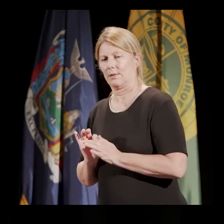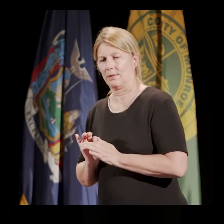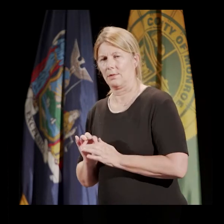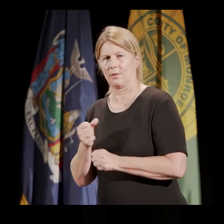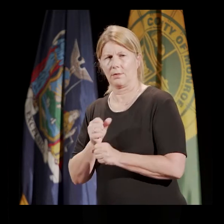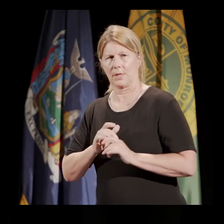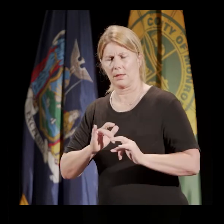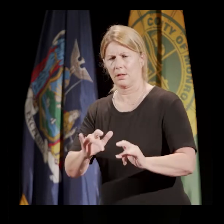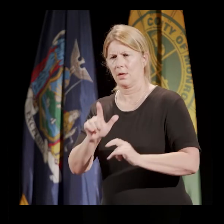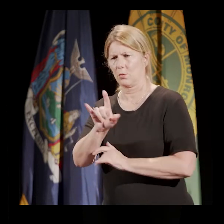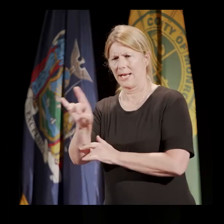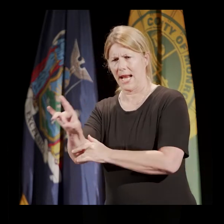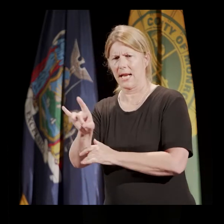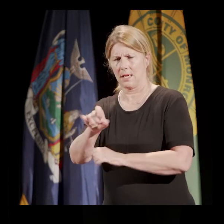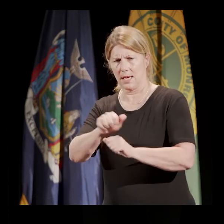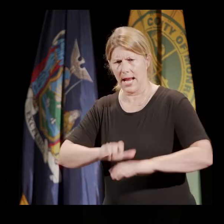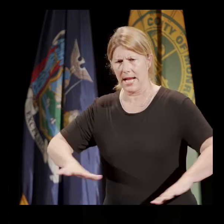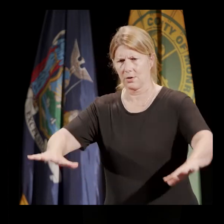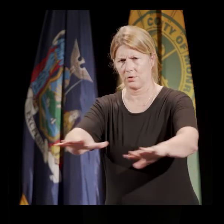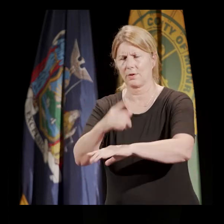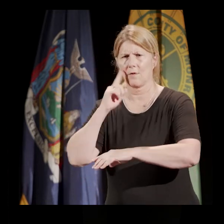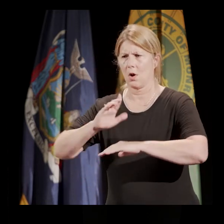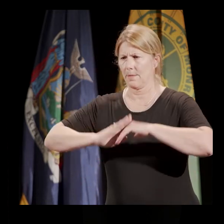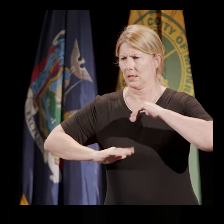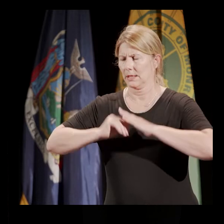acres of shovel-ready development